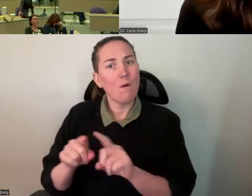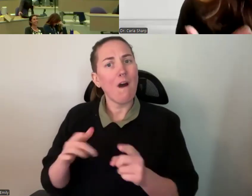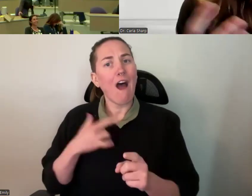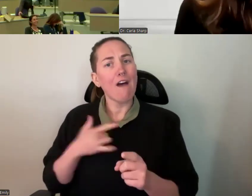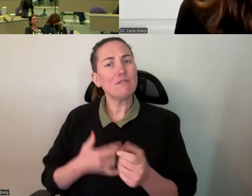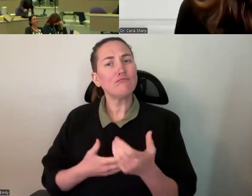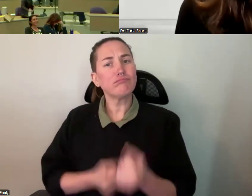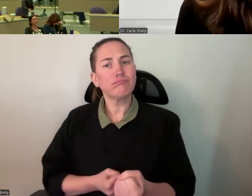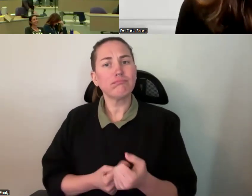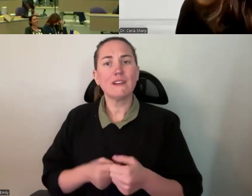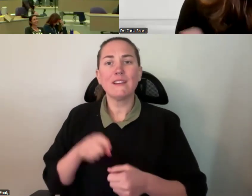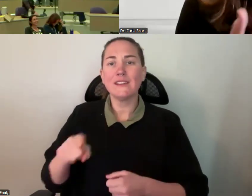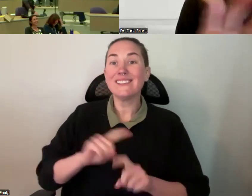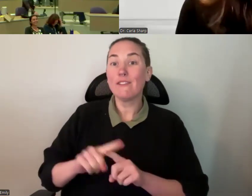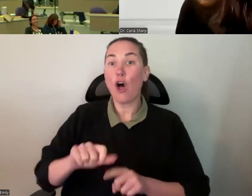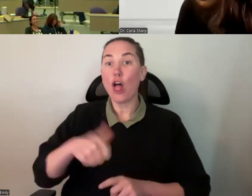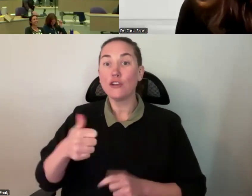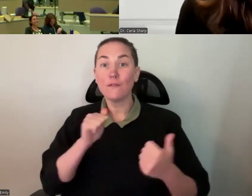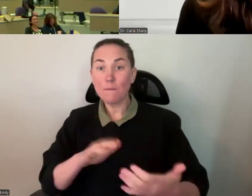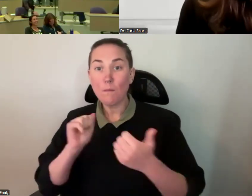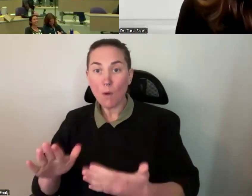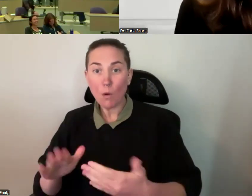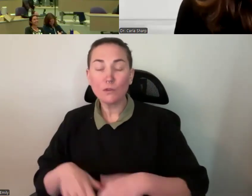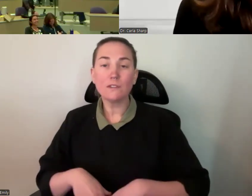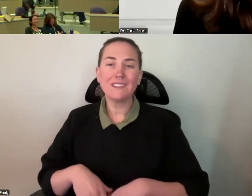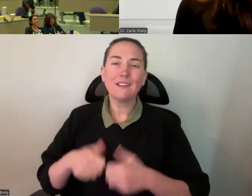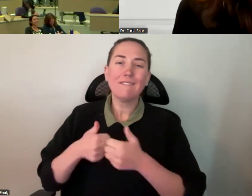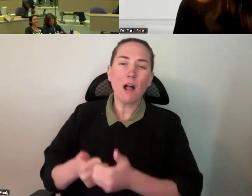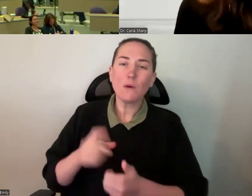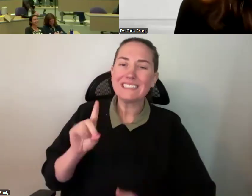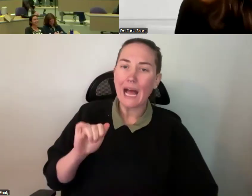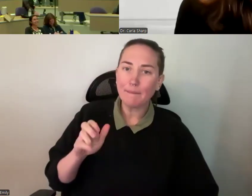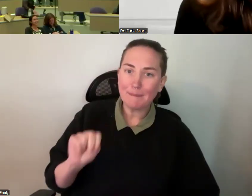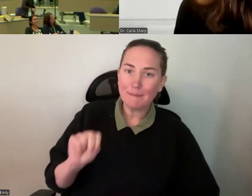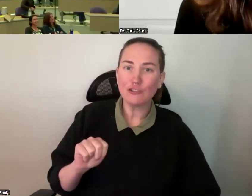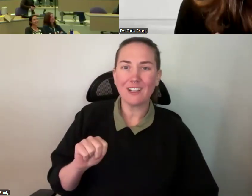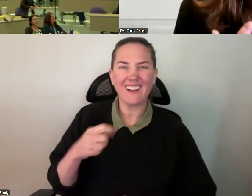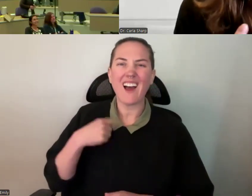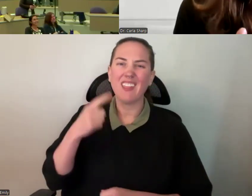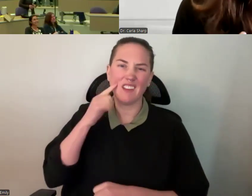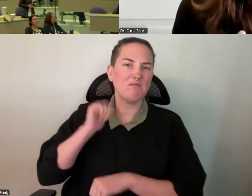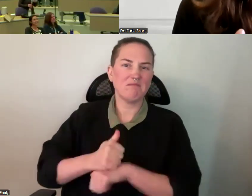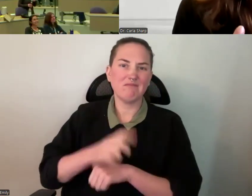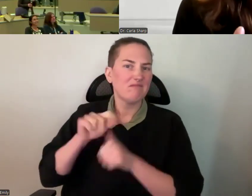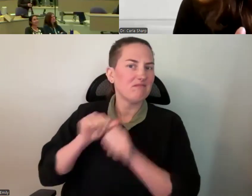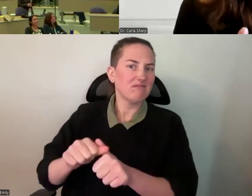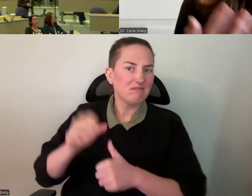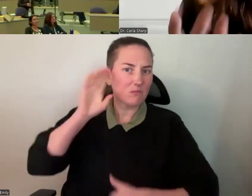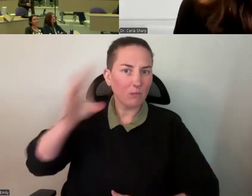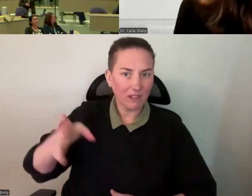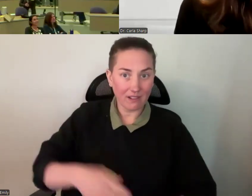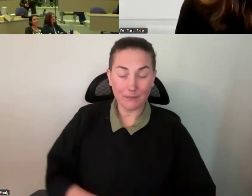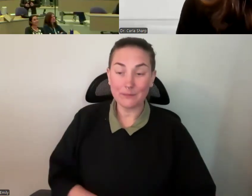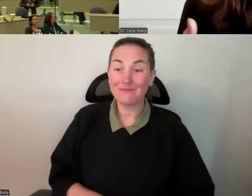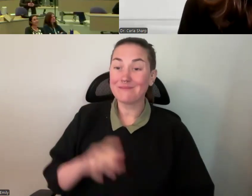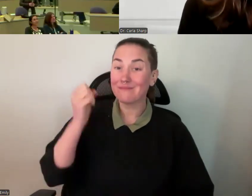that these alternative ways, dimensional ways, are probably here to stay. I think the real work, the